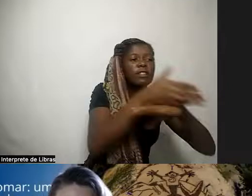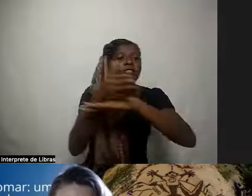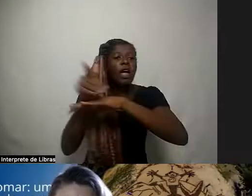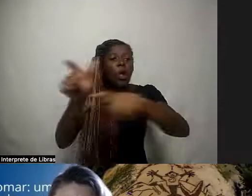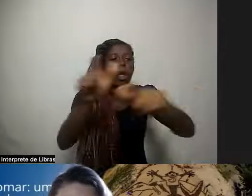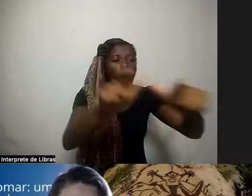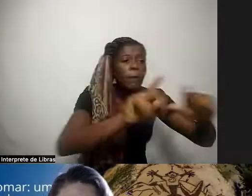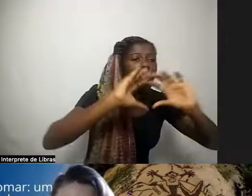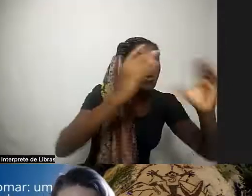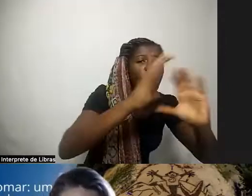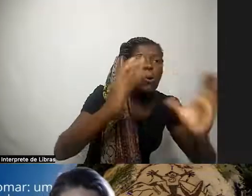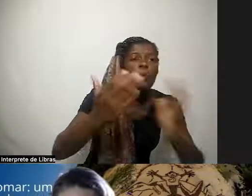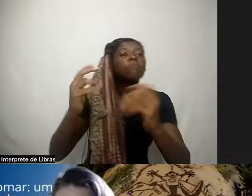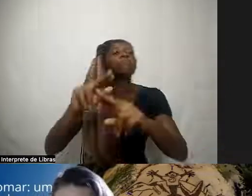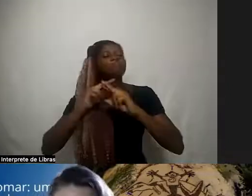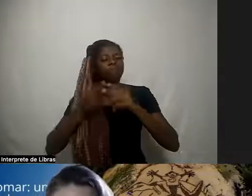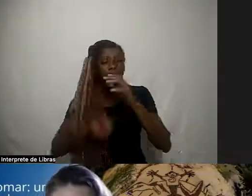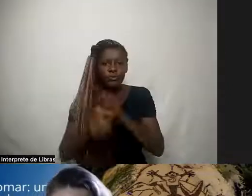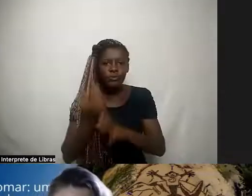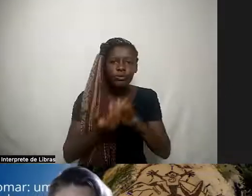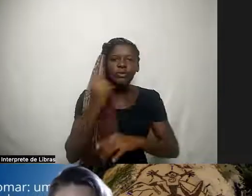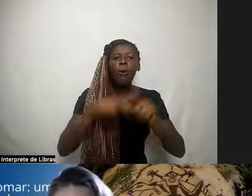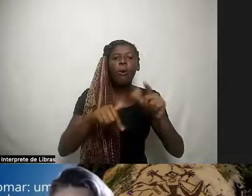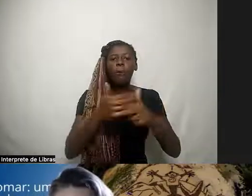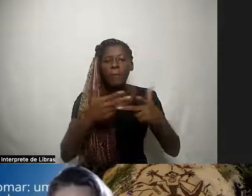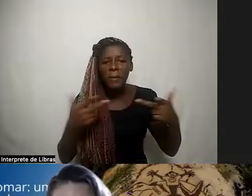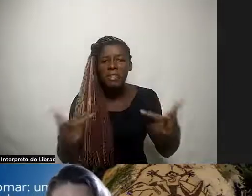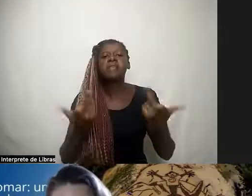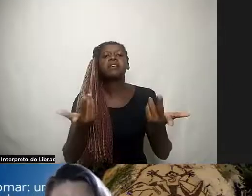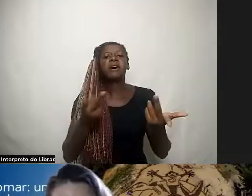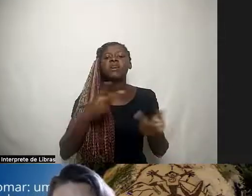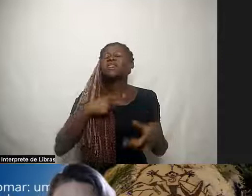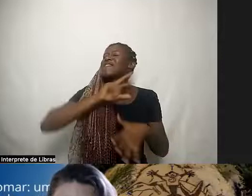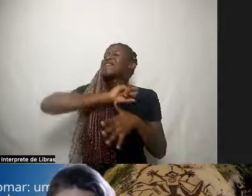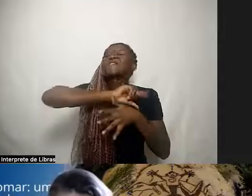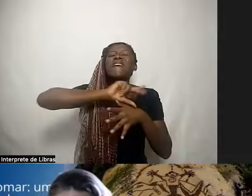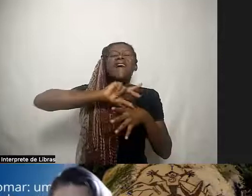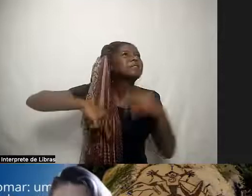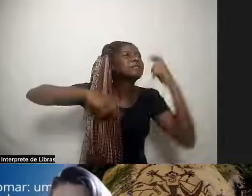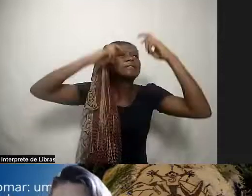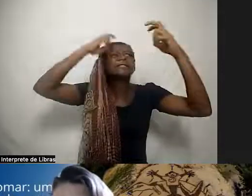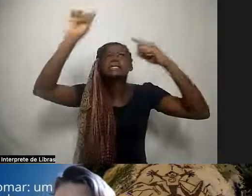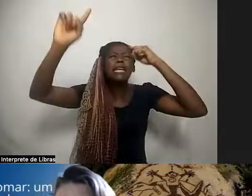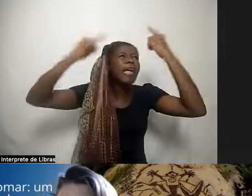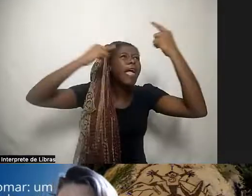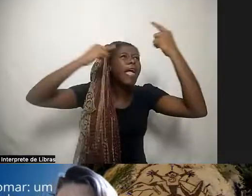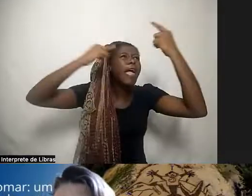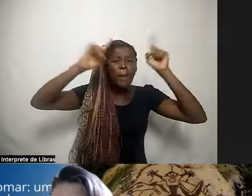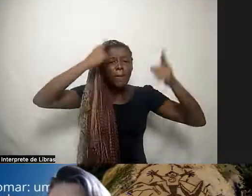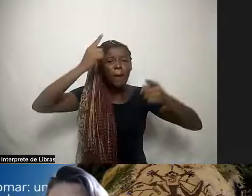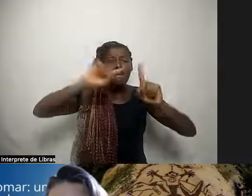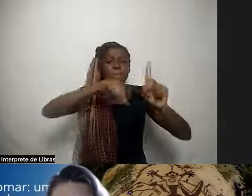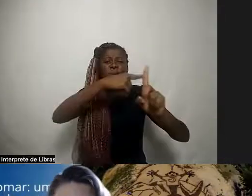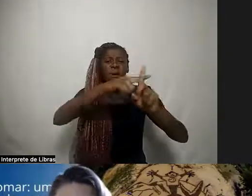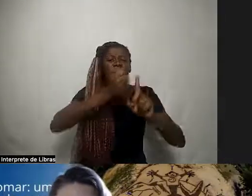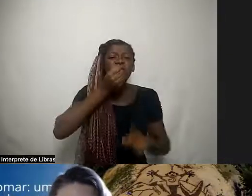other places, the network applies technological tools and